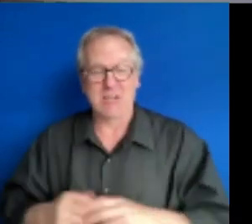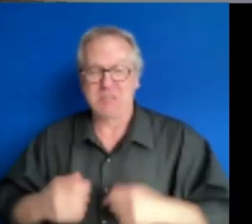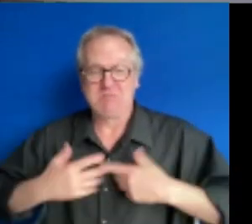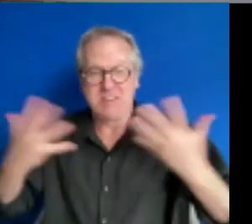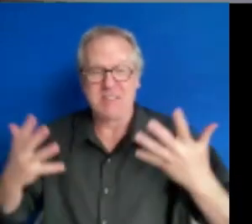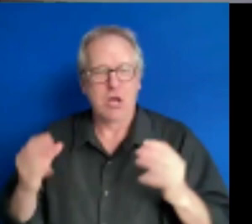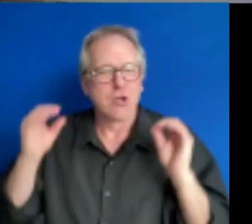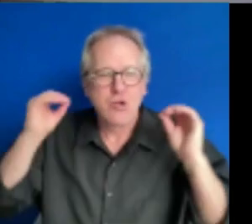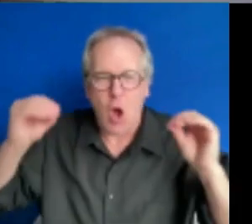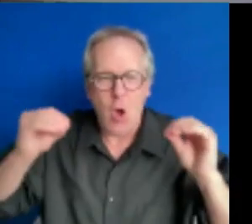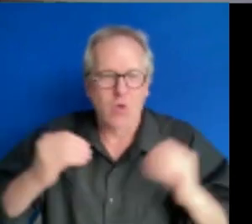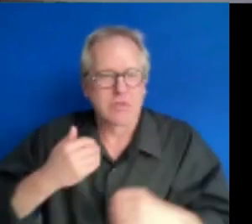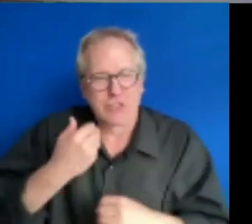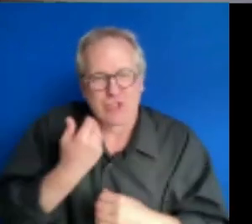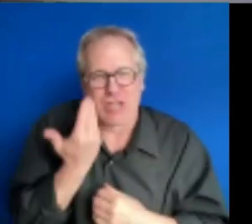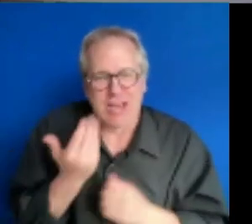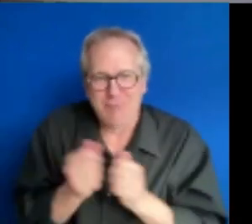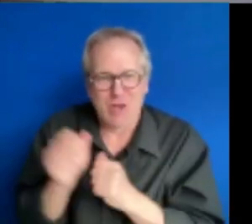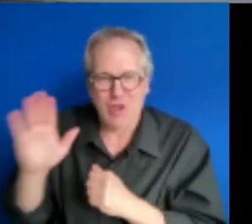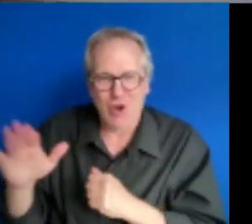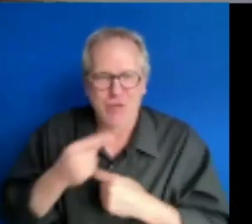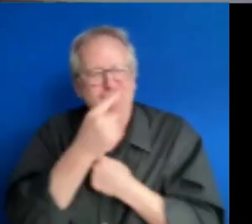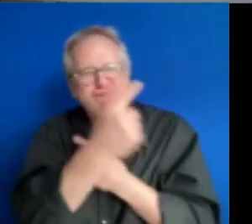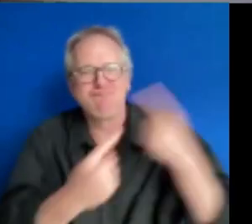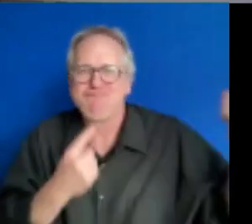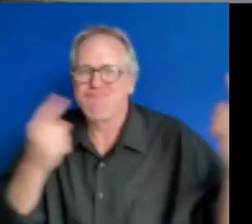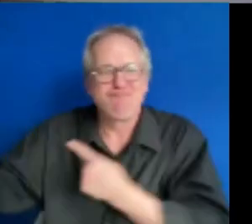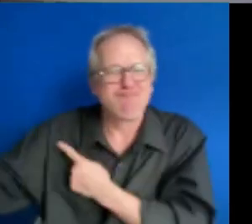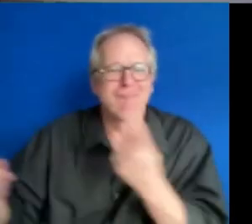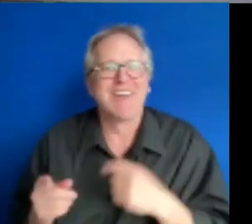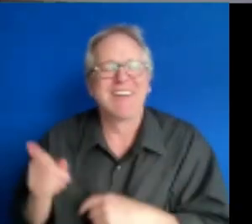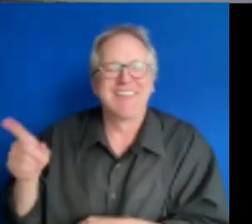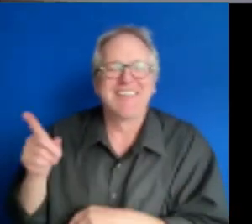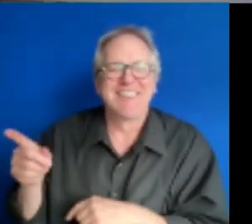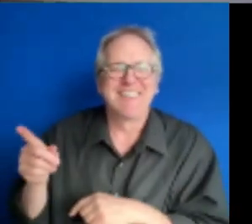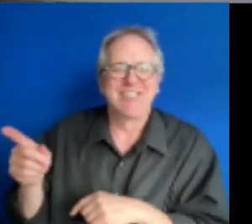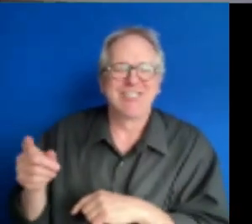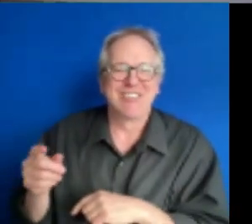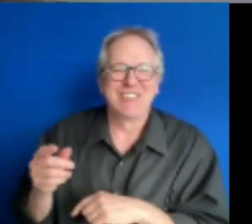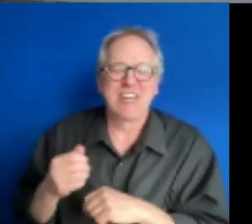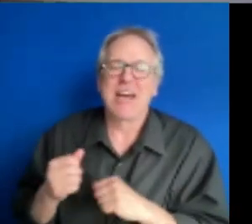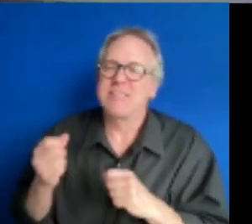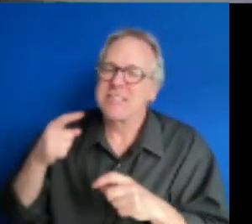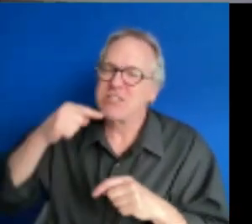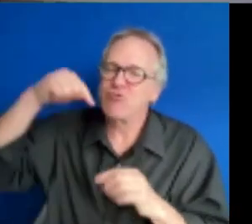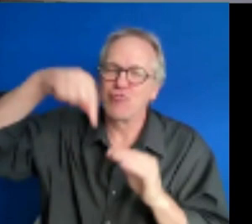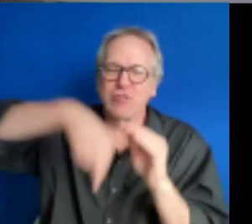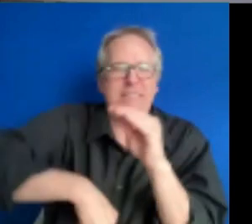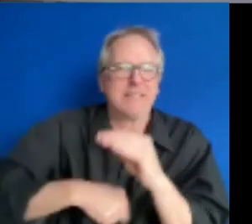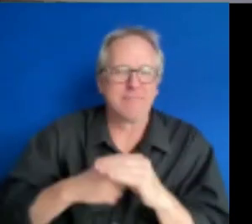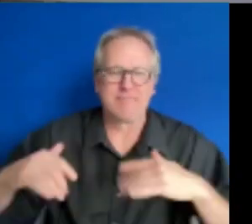zero shame in her game. She lives in with extreme anxiety as well.